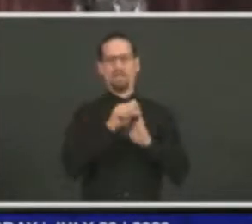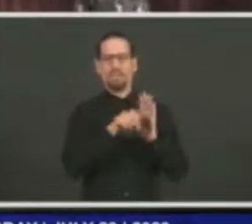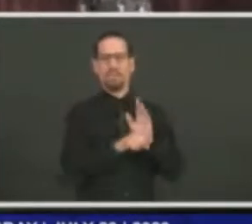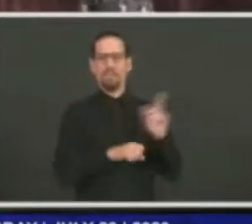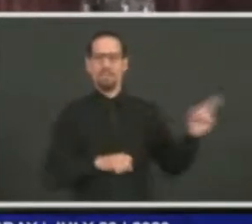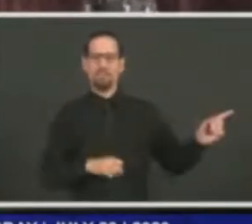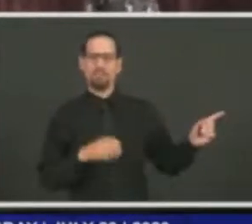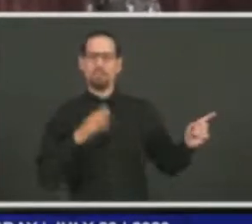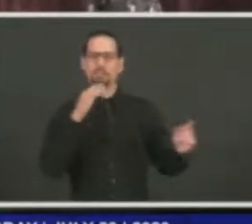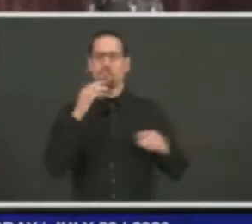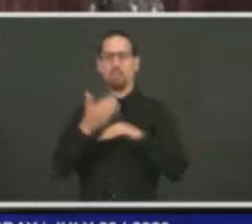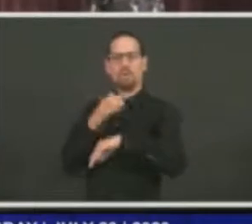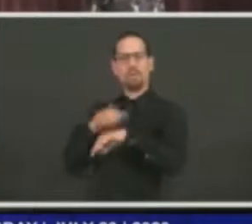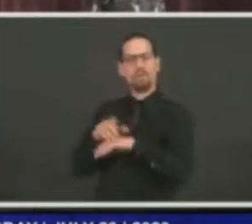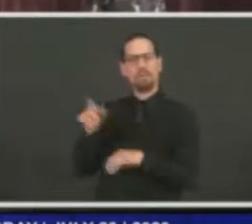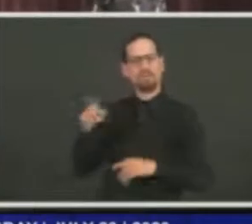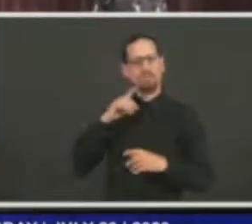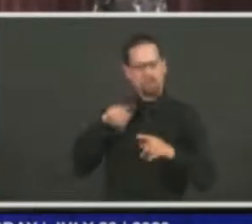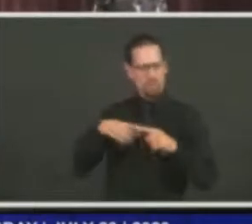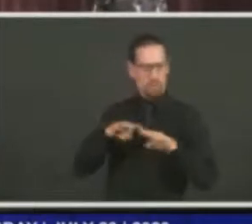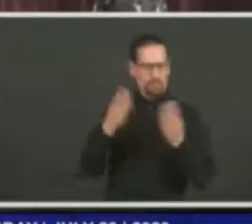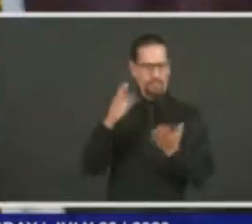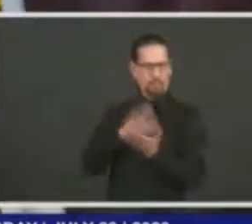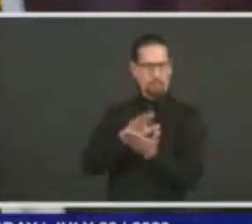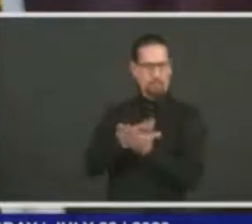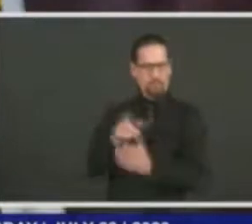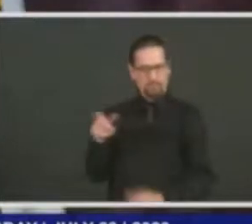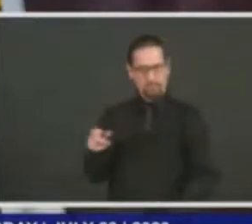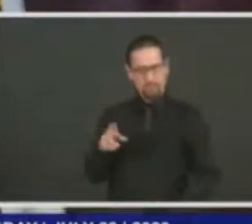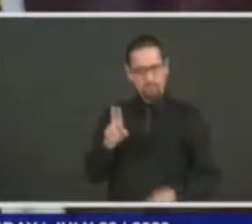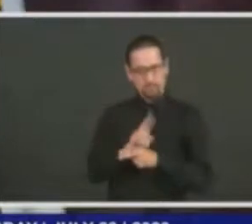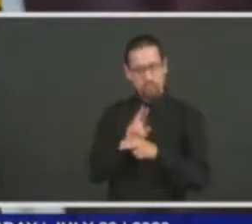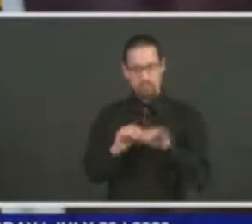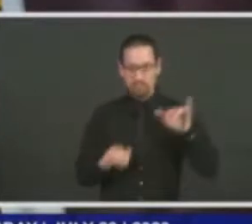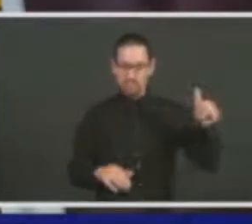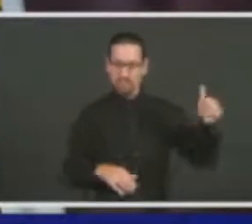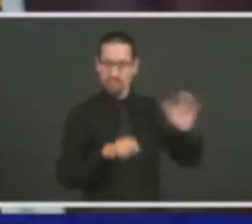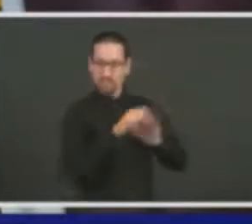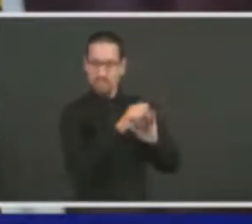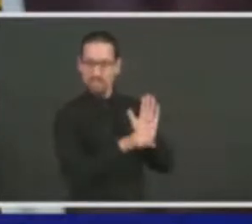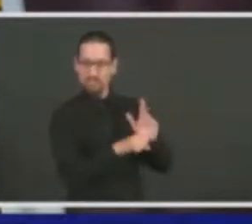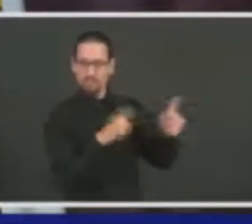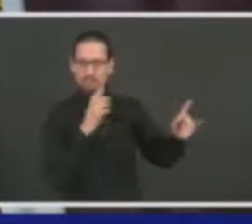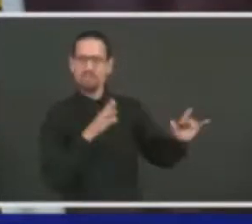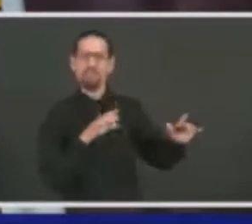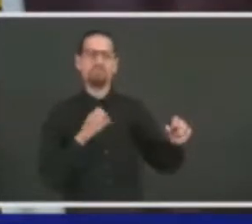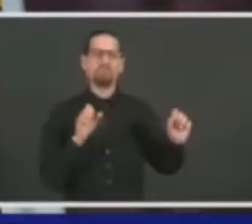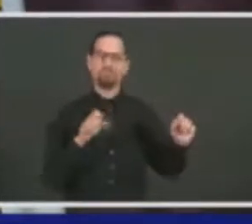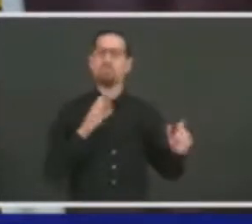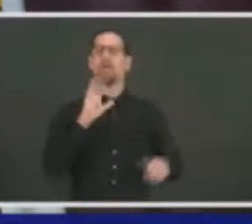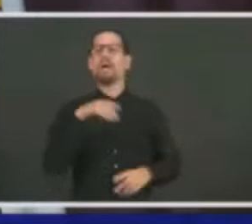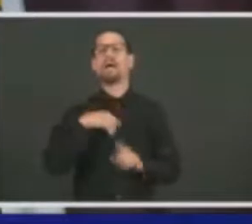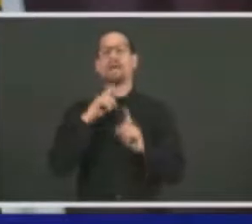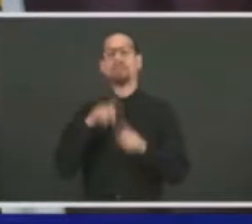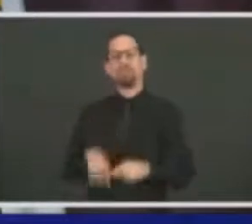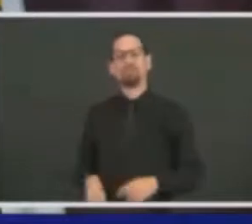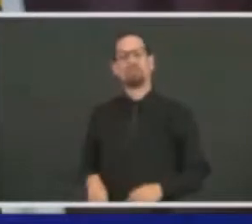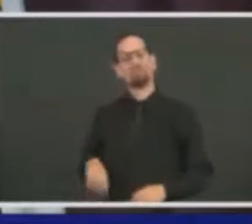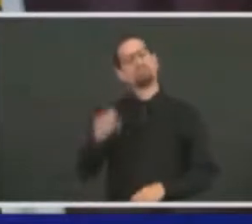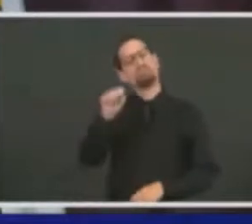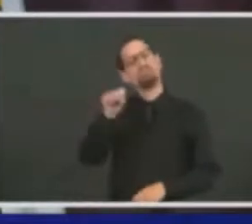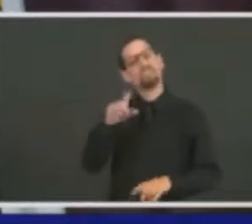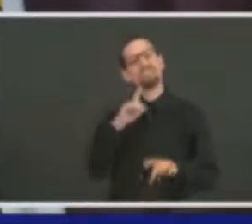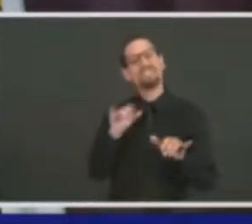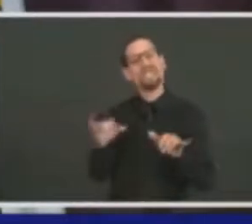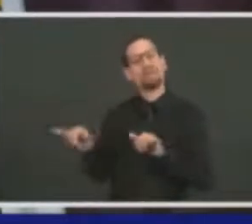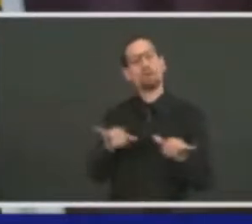right now when it comes to opening schools and looking at those numbers? I think it's similar. It's similar. Although we're also going to have to do a city